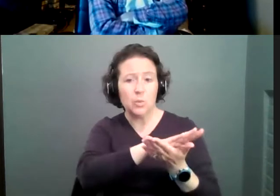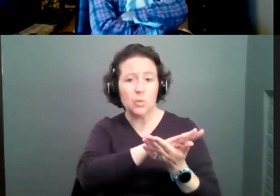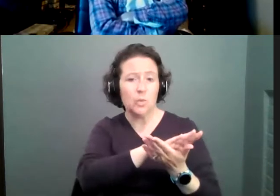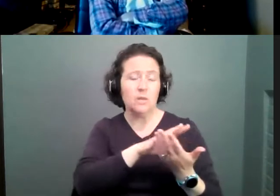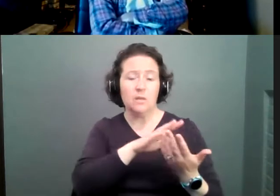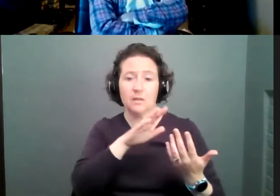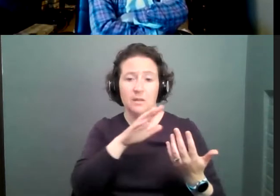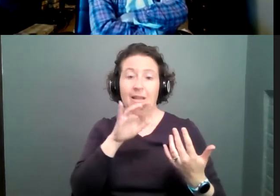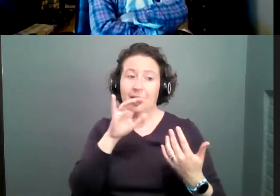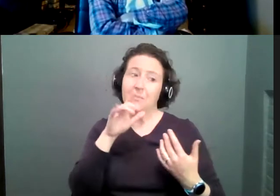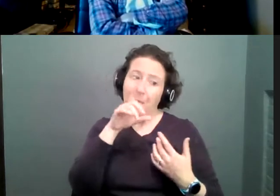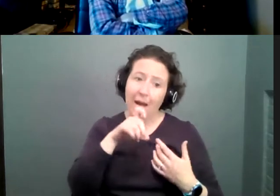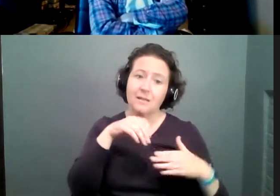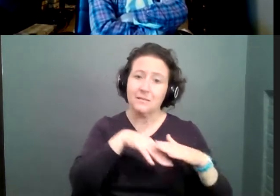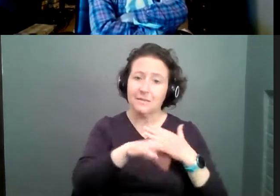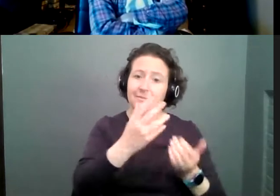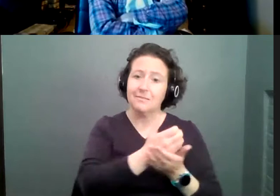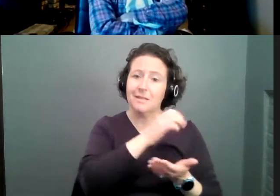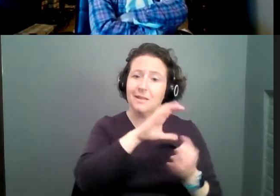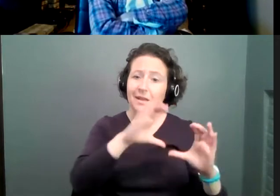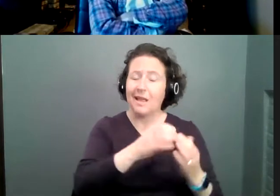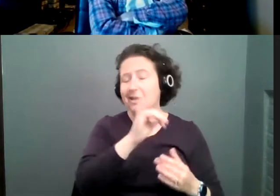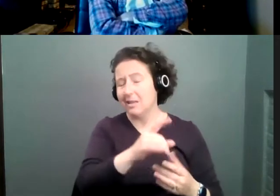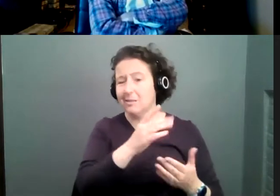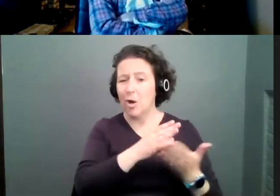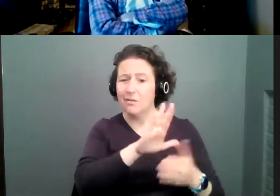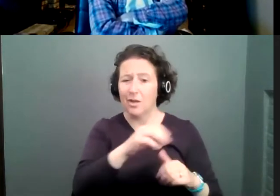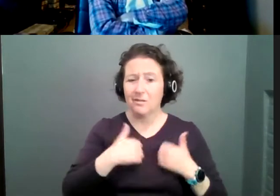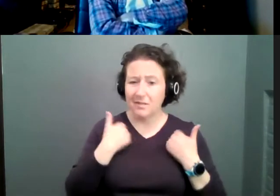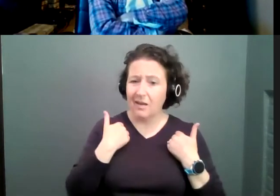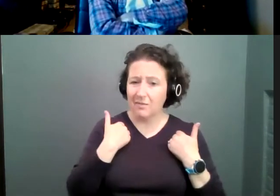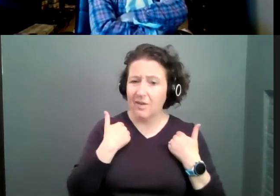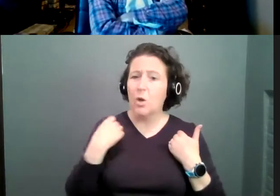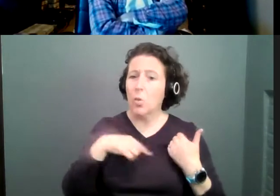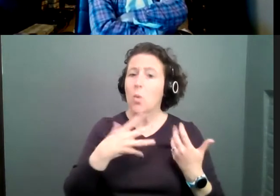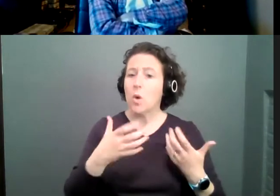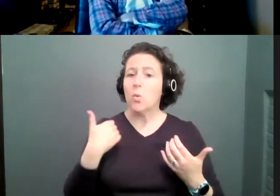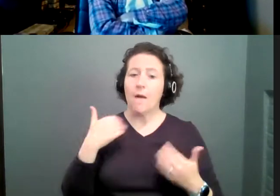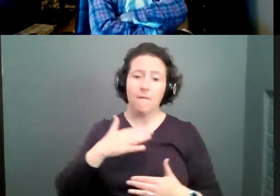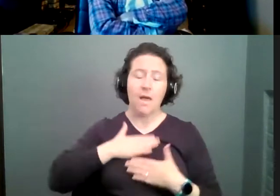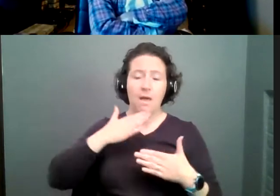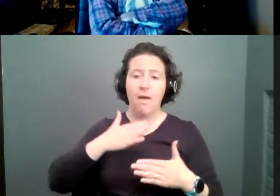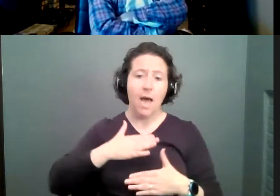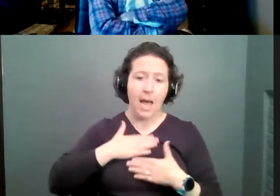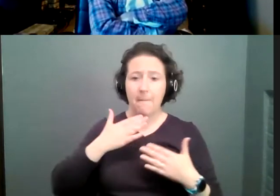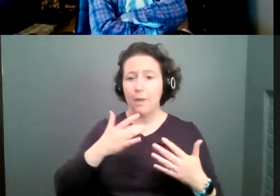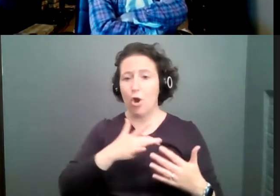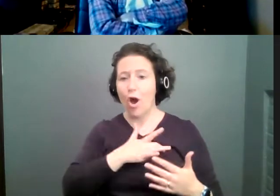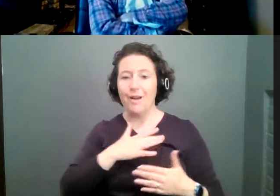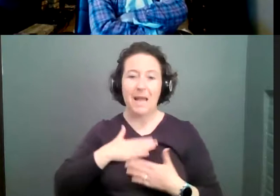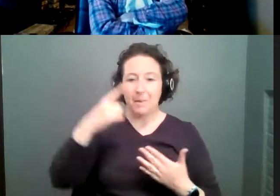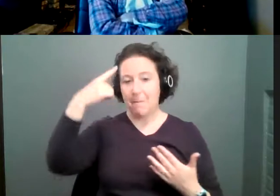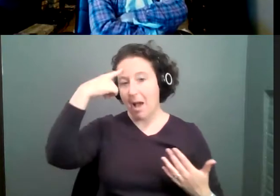classes. That's a must. That's a part of their life. That always has been. And we want to have a happy heart, happy